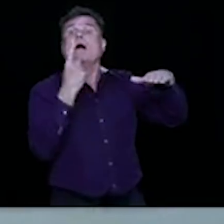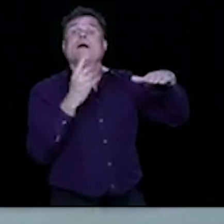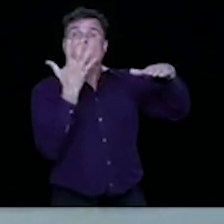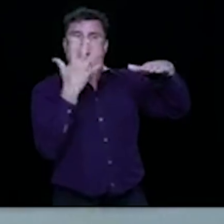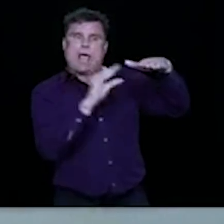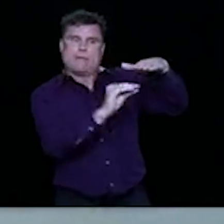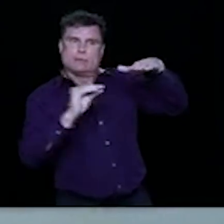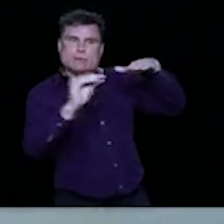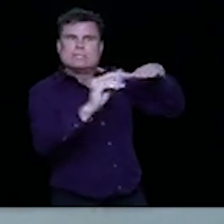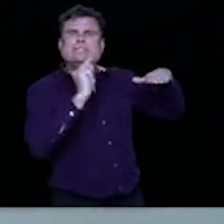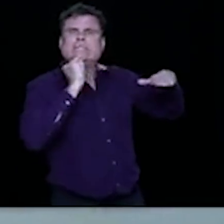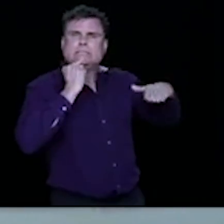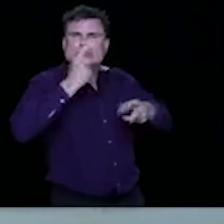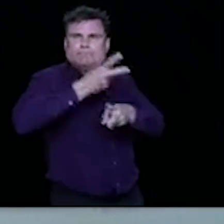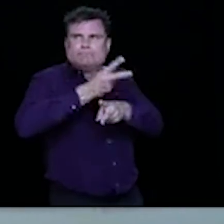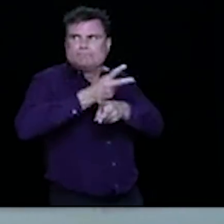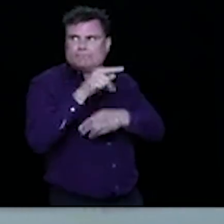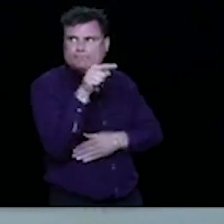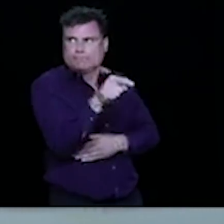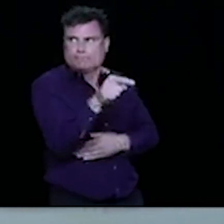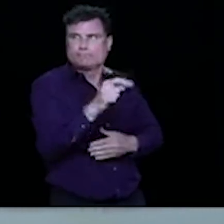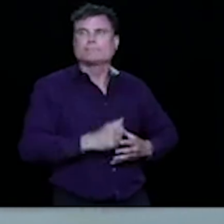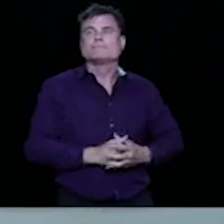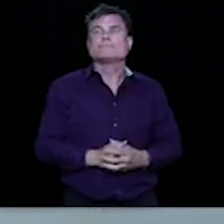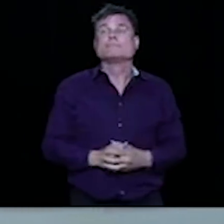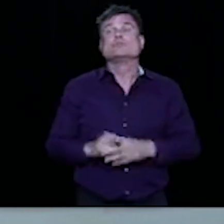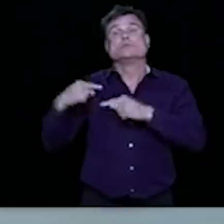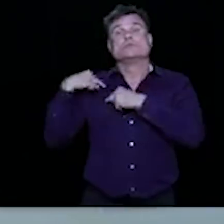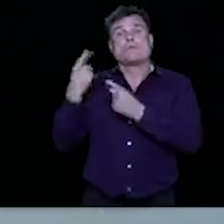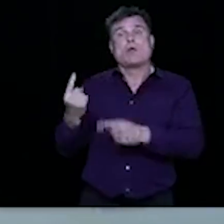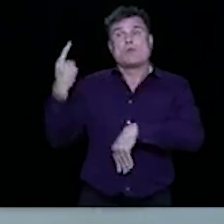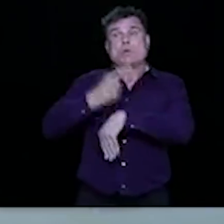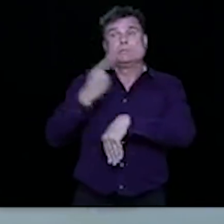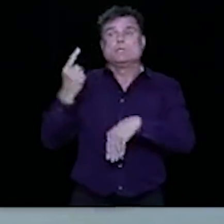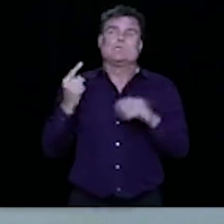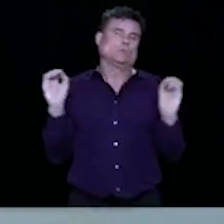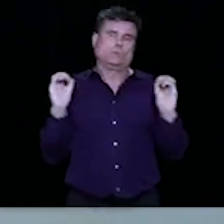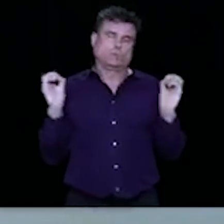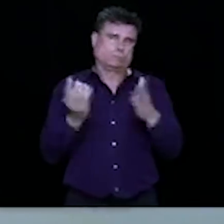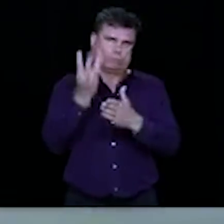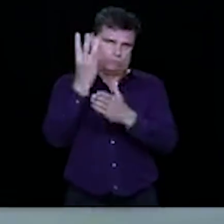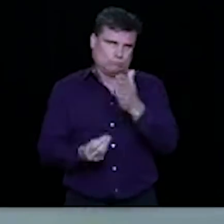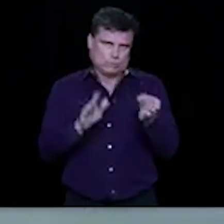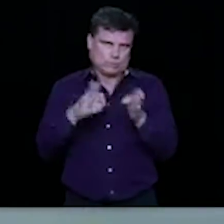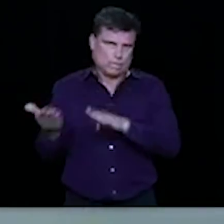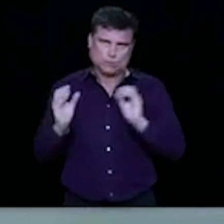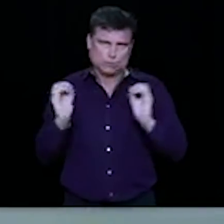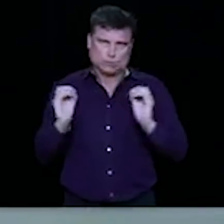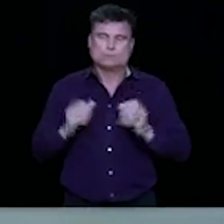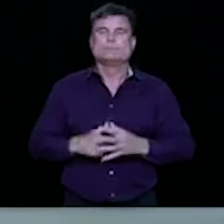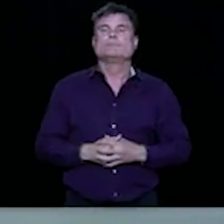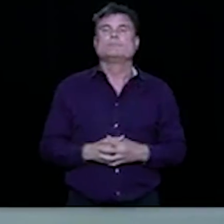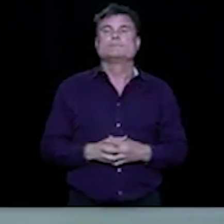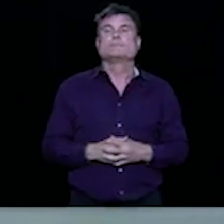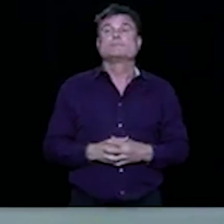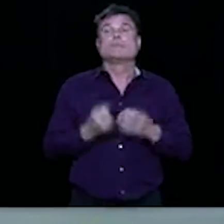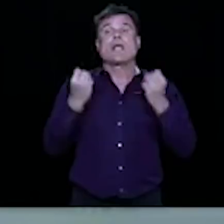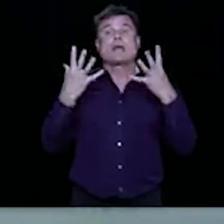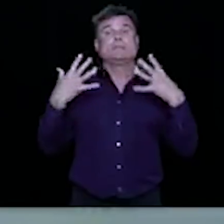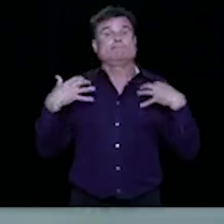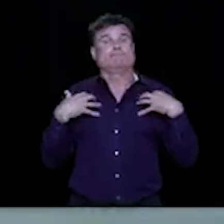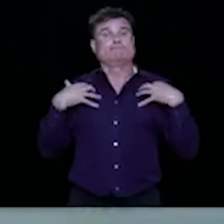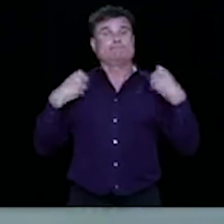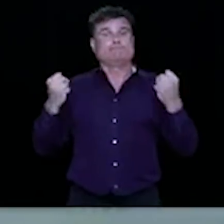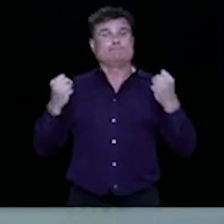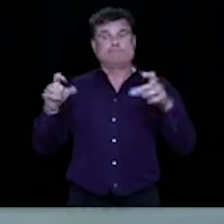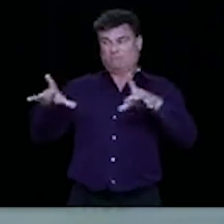or ICU. We have no new deaths to report today, and we now have 3,315 people who have